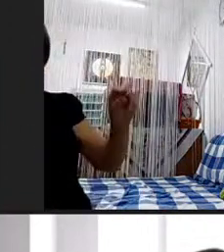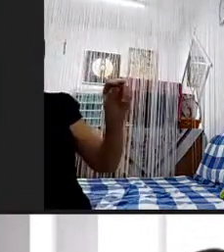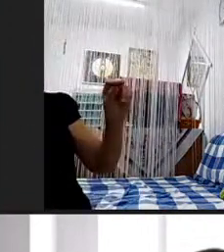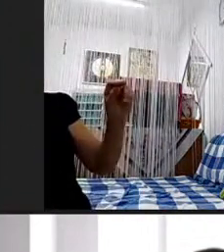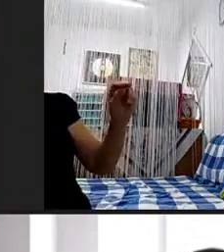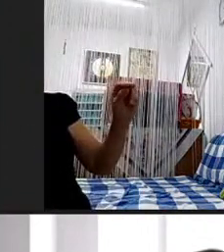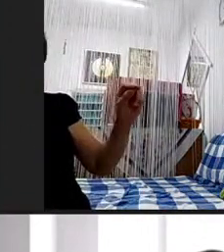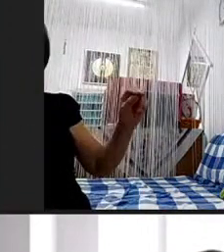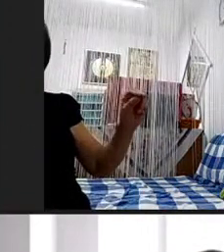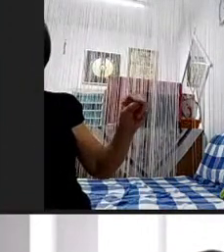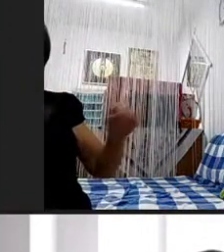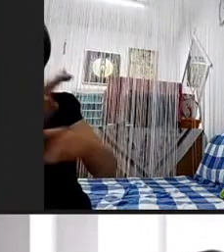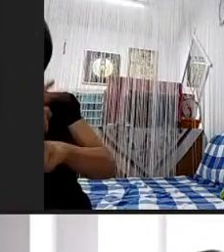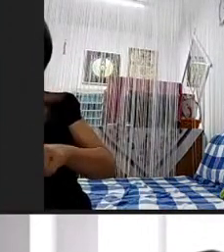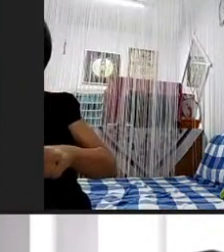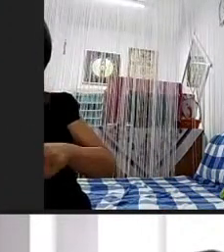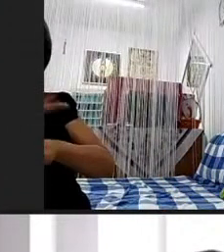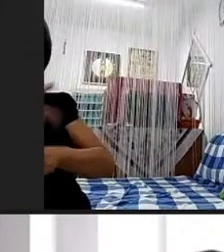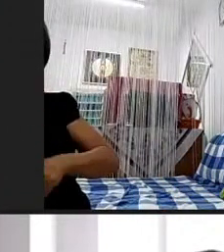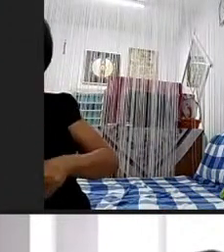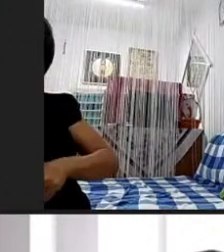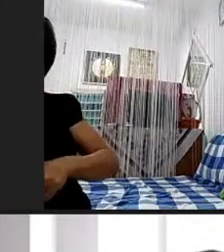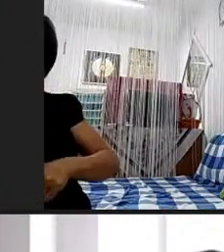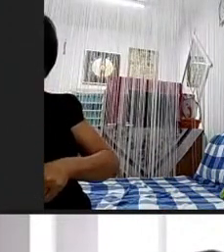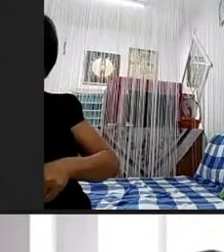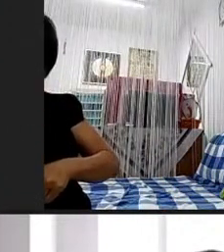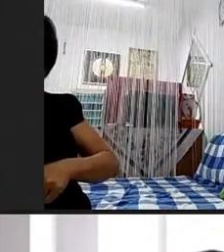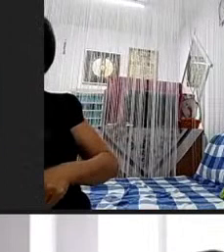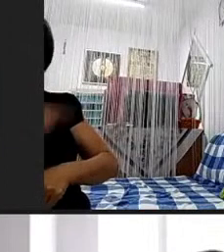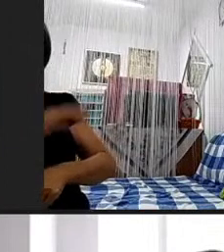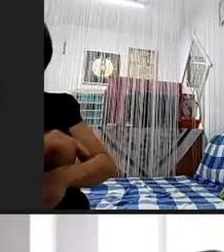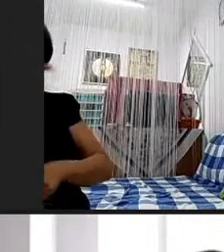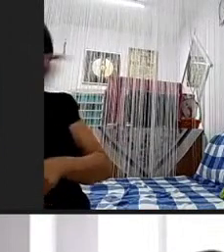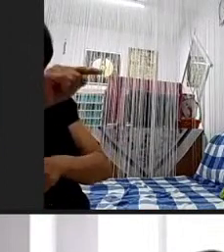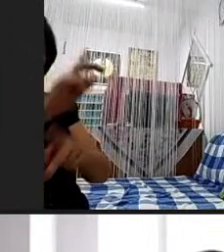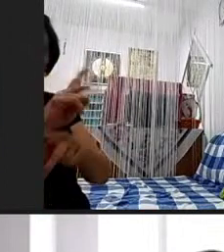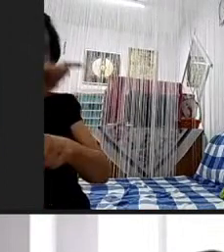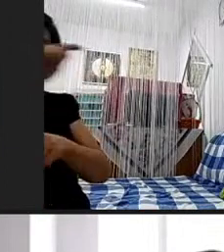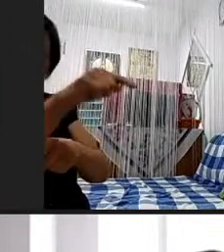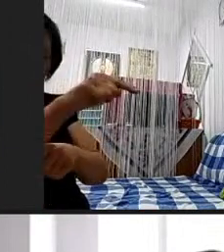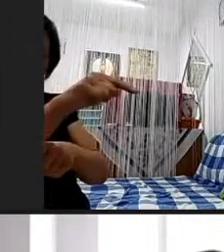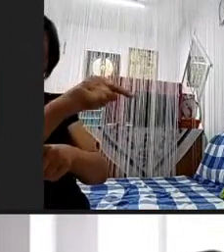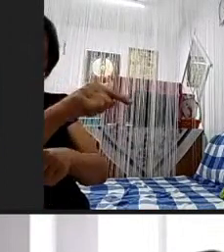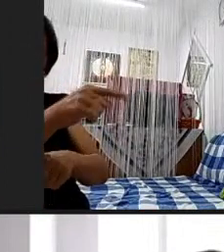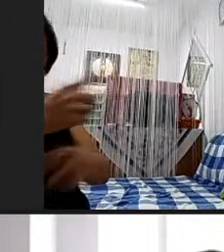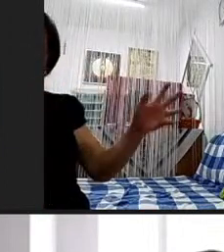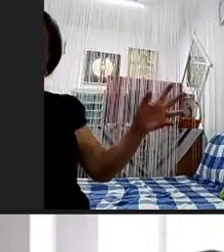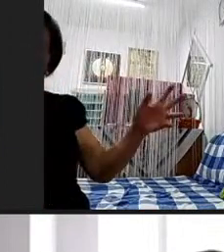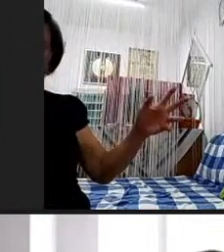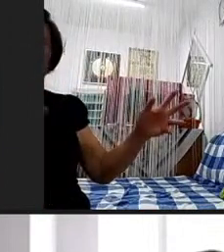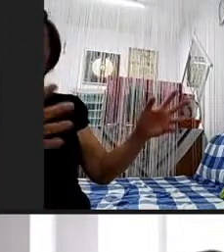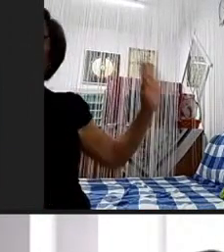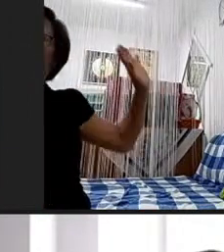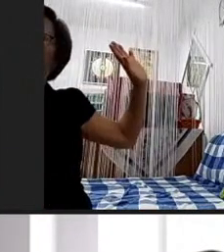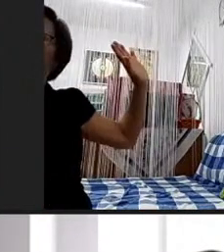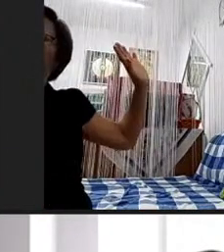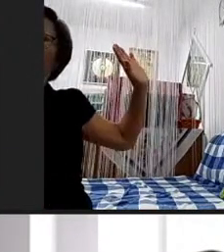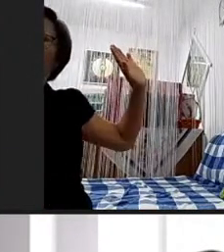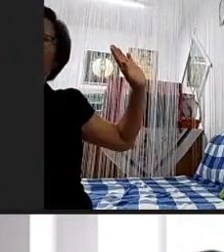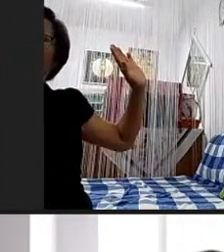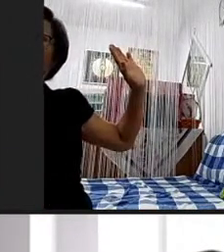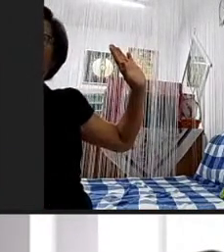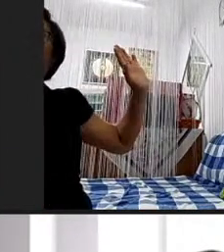I take care of myself, and you take care of yourself. And that way it is very